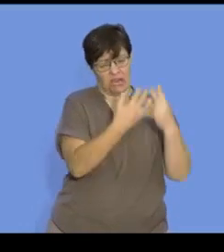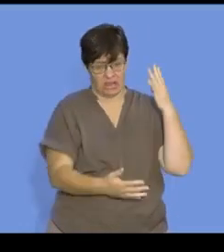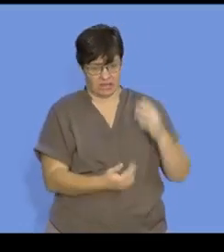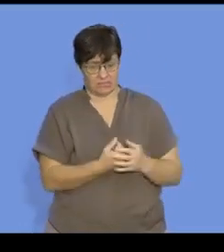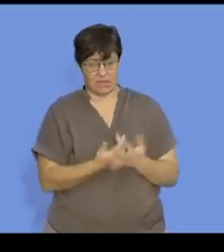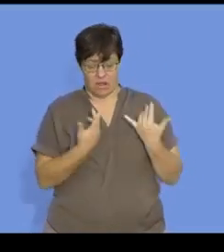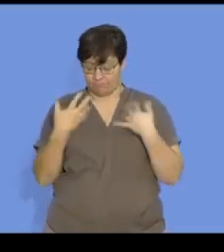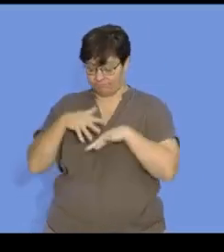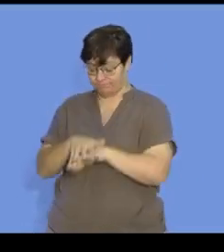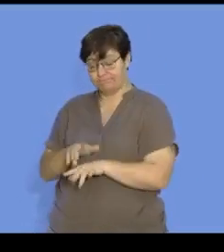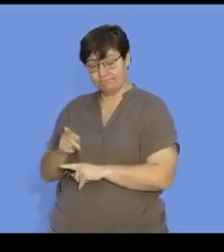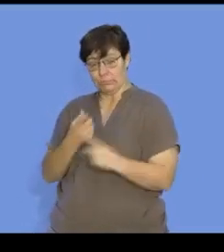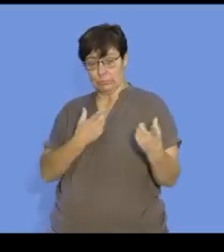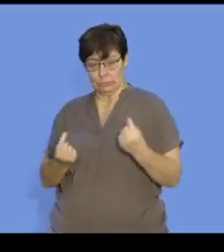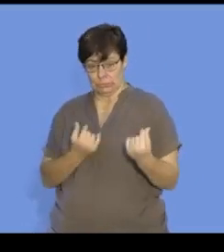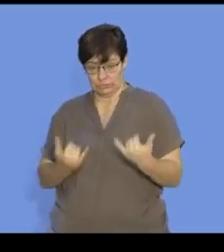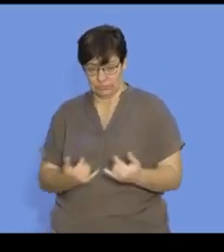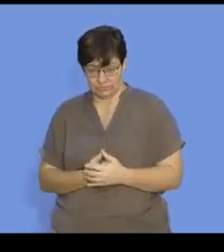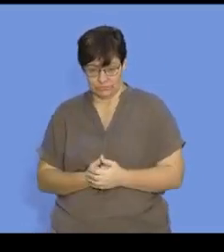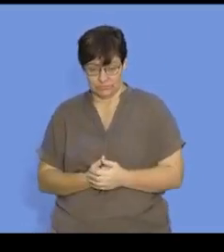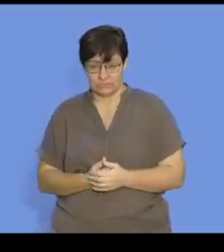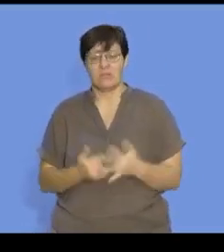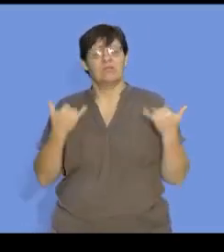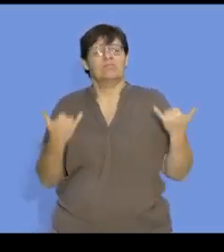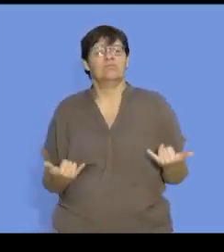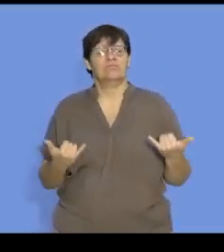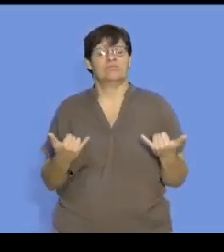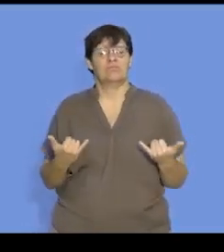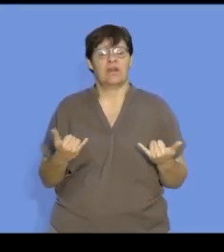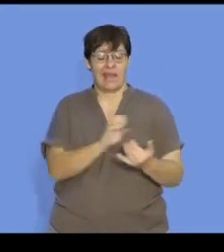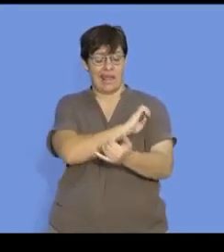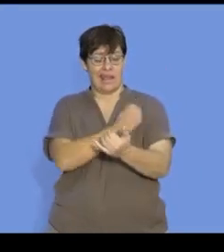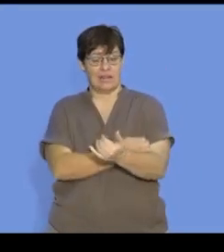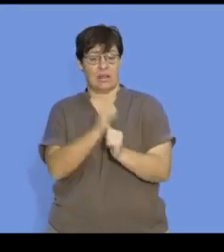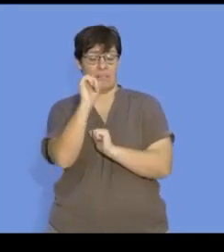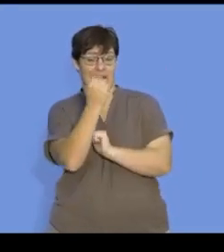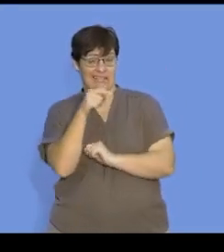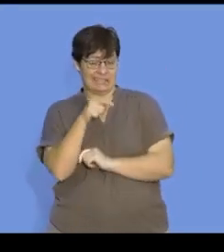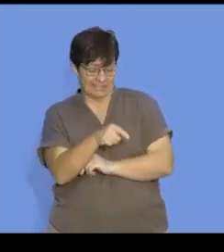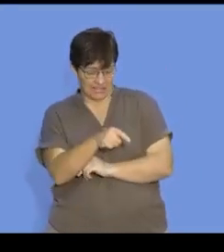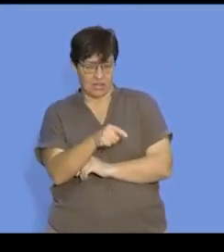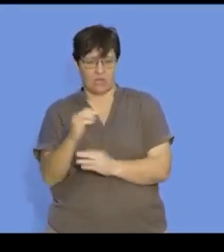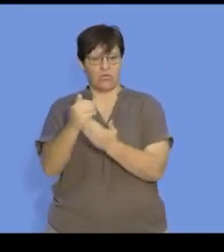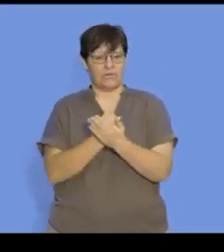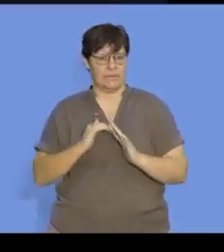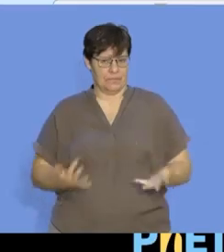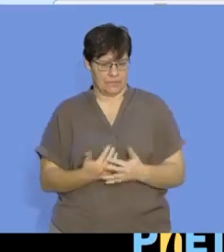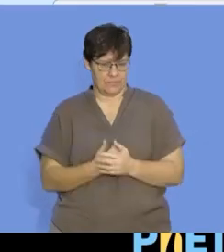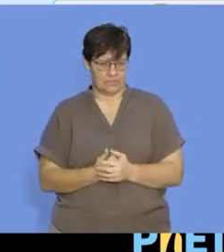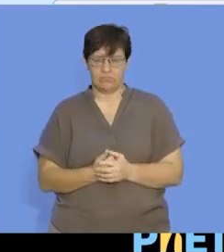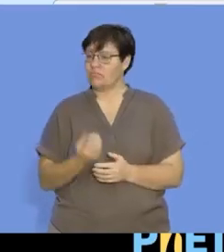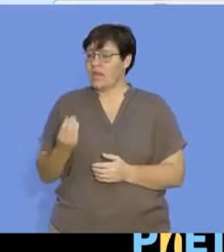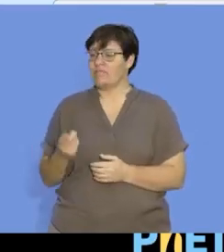do is we're going to investigate the conservation of mechanical energy. So what we have over